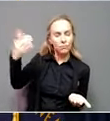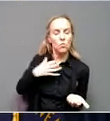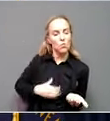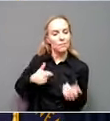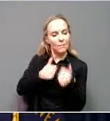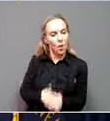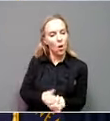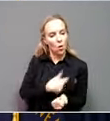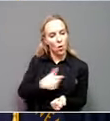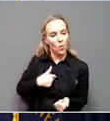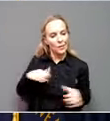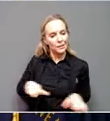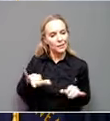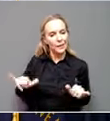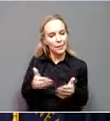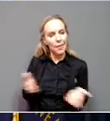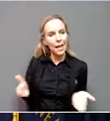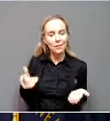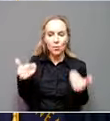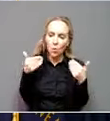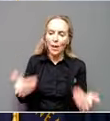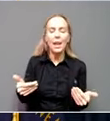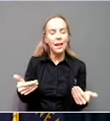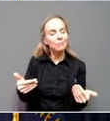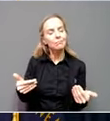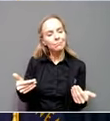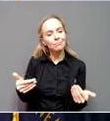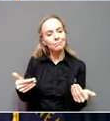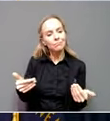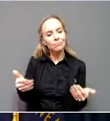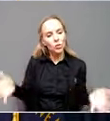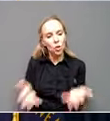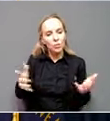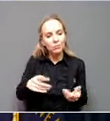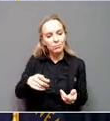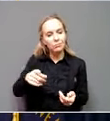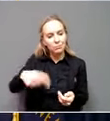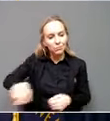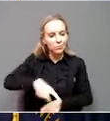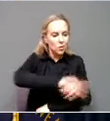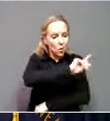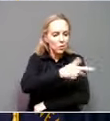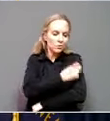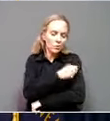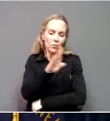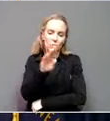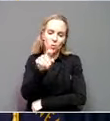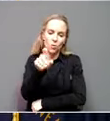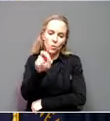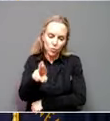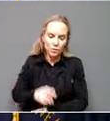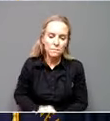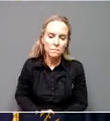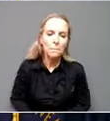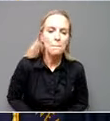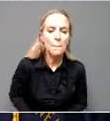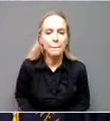going ahead and getting everybody boosted. Let's see. On the